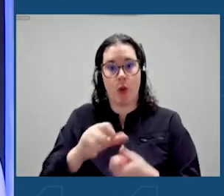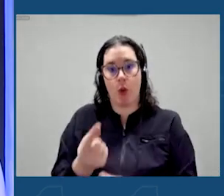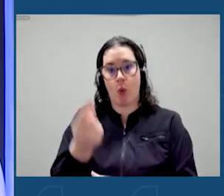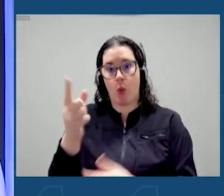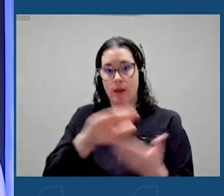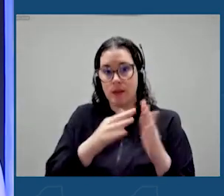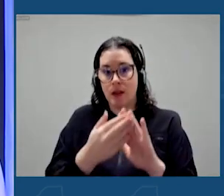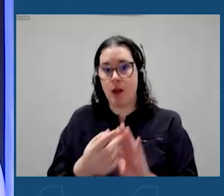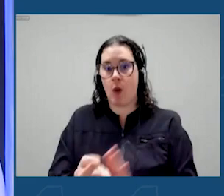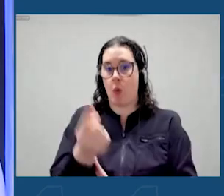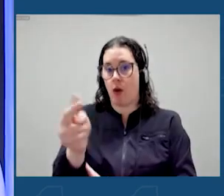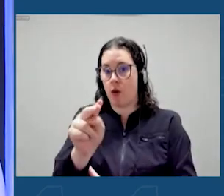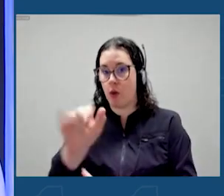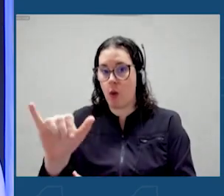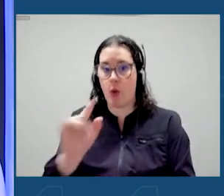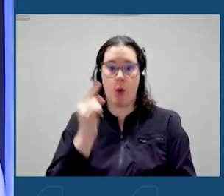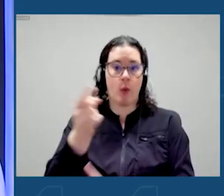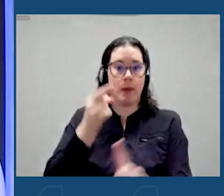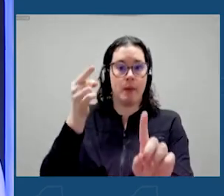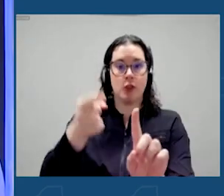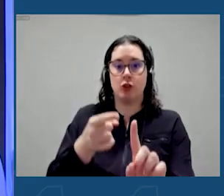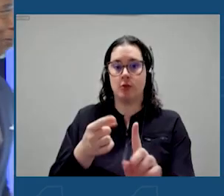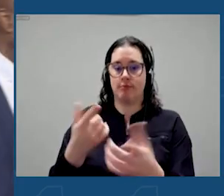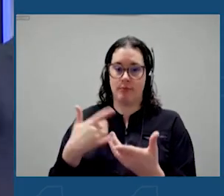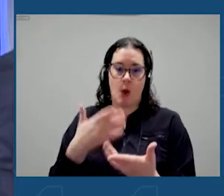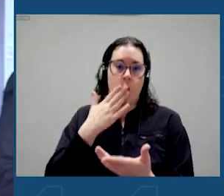accomplish that. Thank you very much.